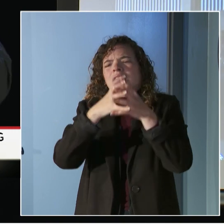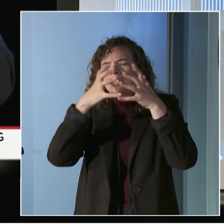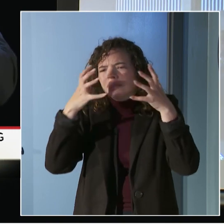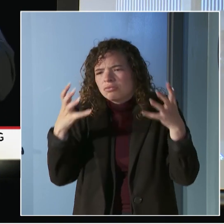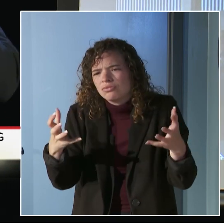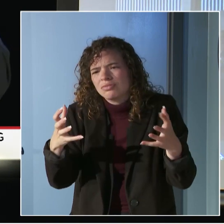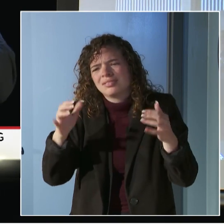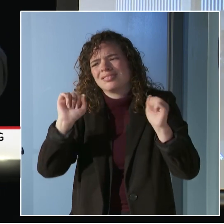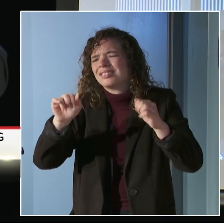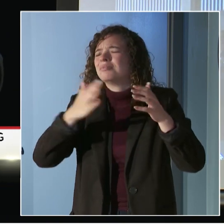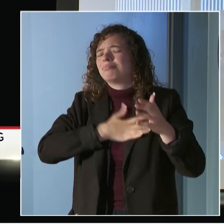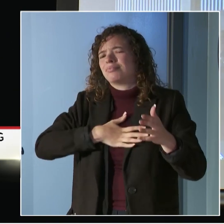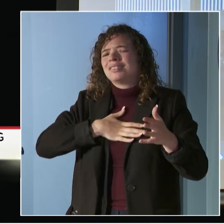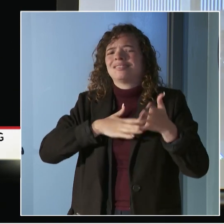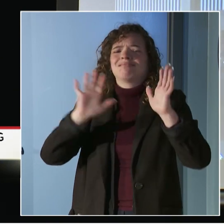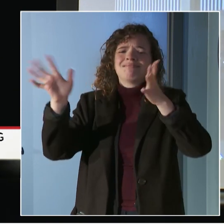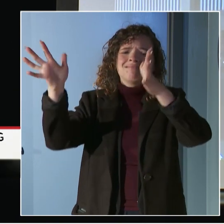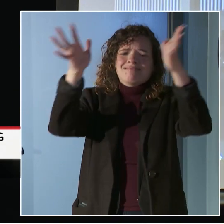please?